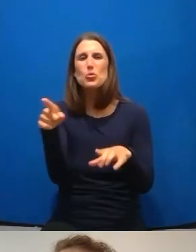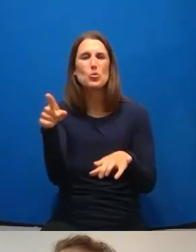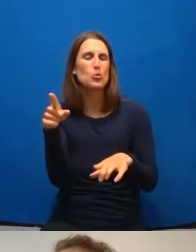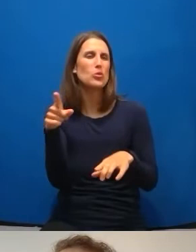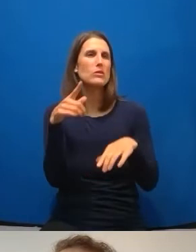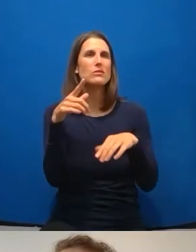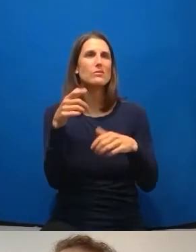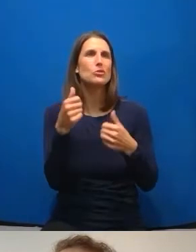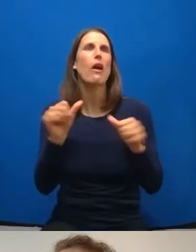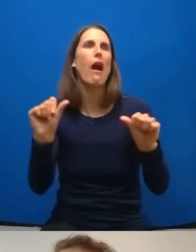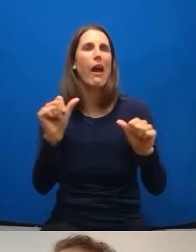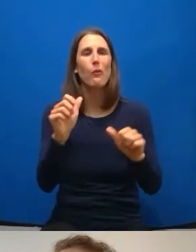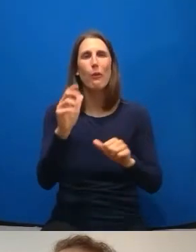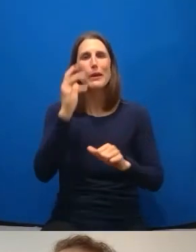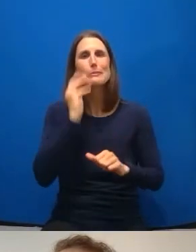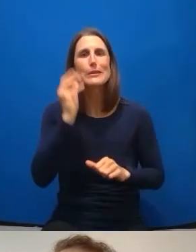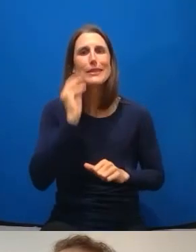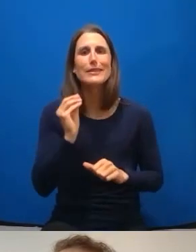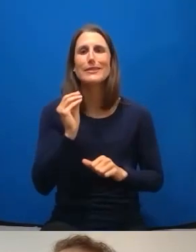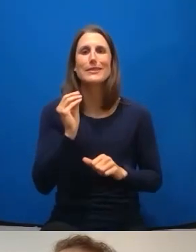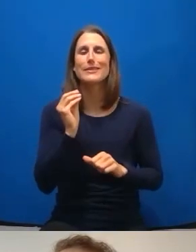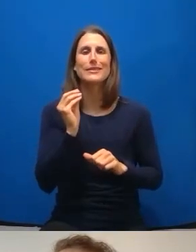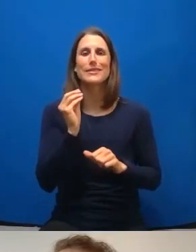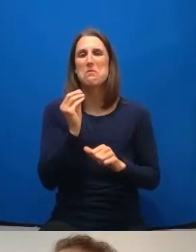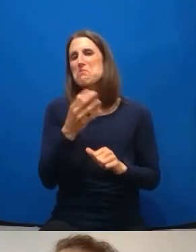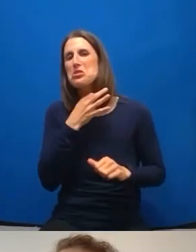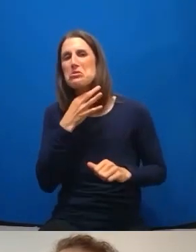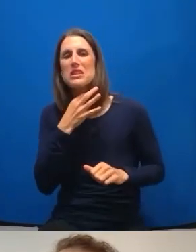a sort of a change in what your normal practice was?